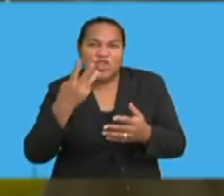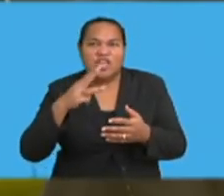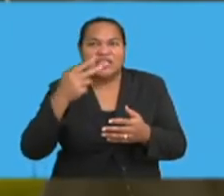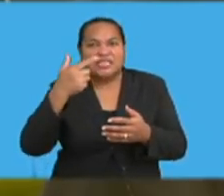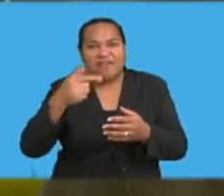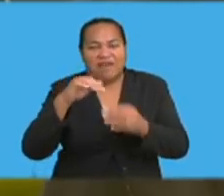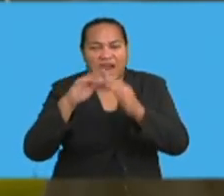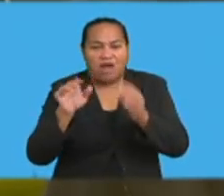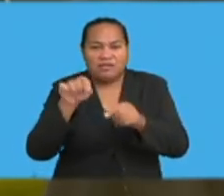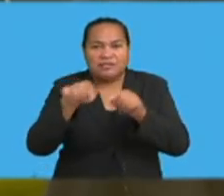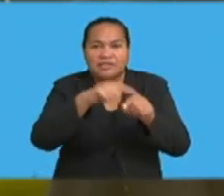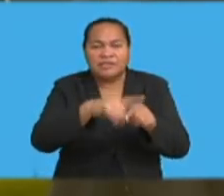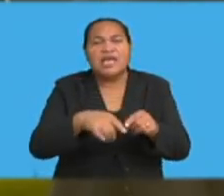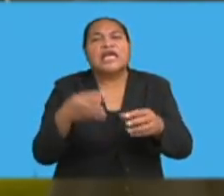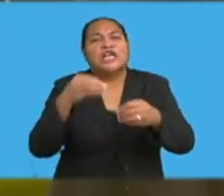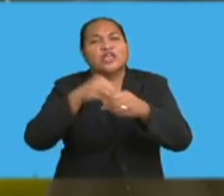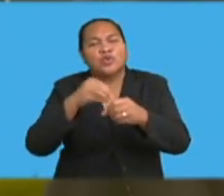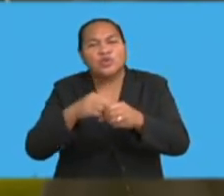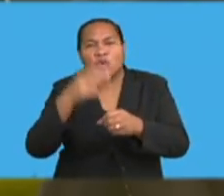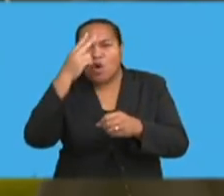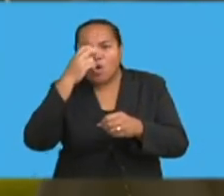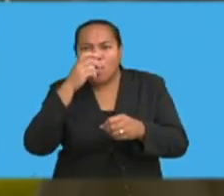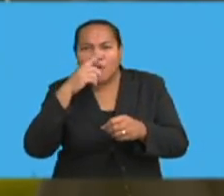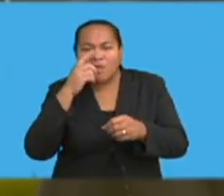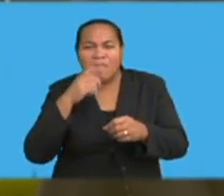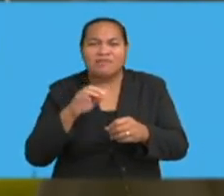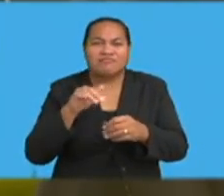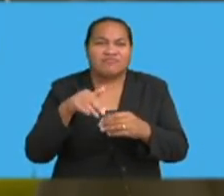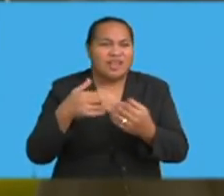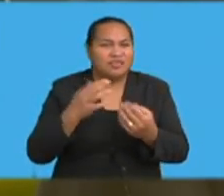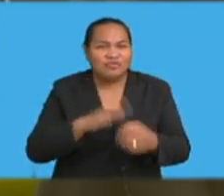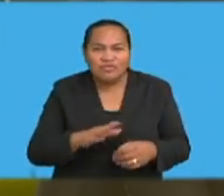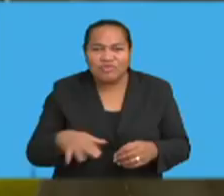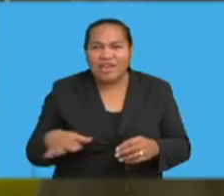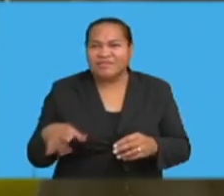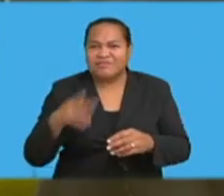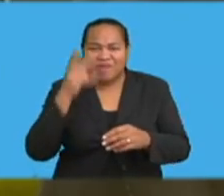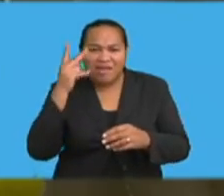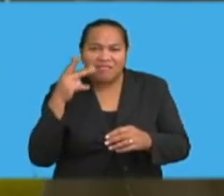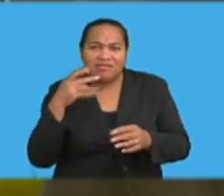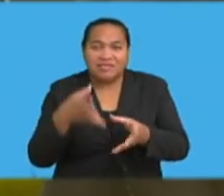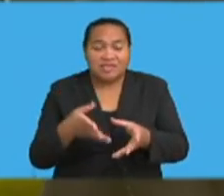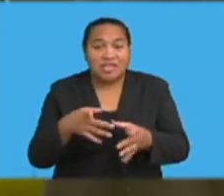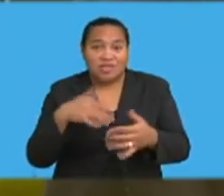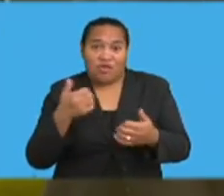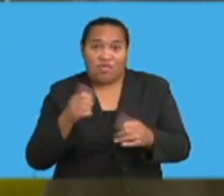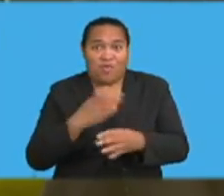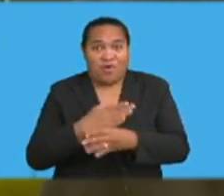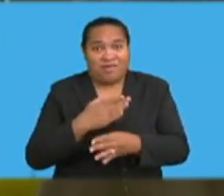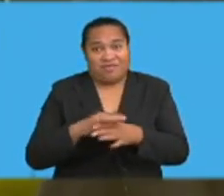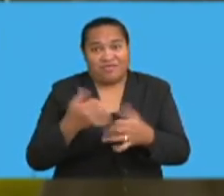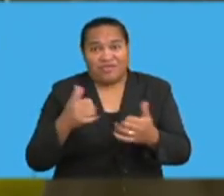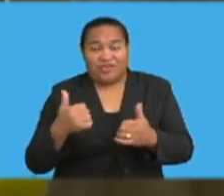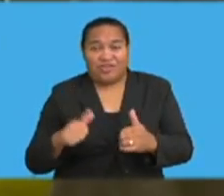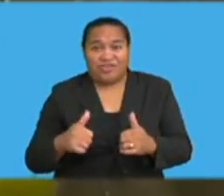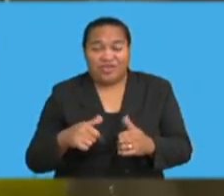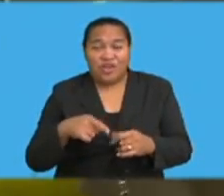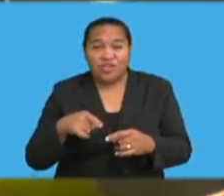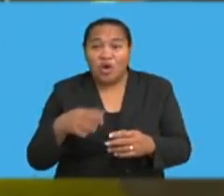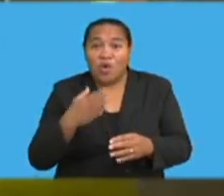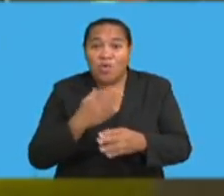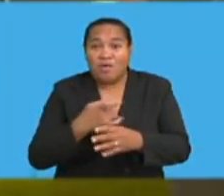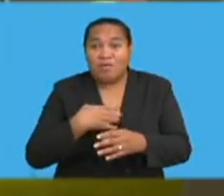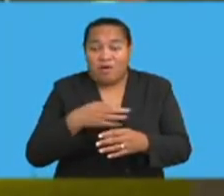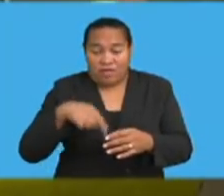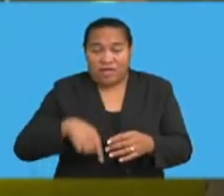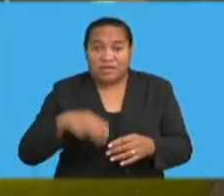people, including the elderly, parents, youth and children. The design projects have already been completed, and tender works are expected to be carried out this